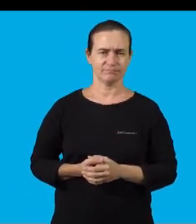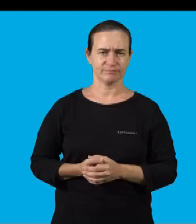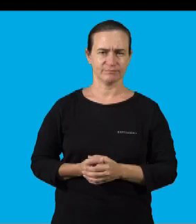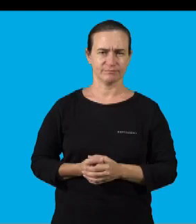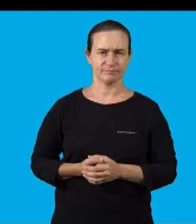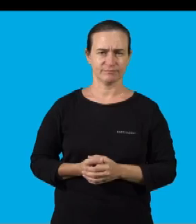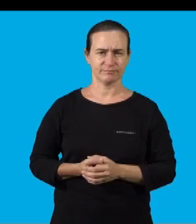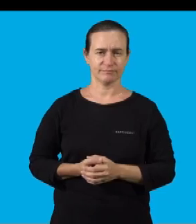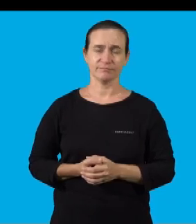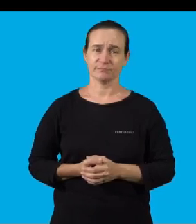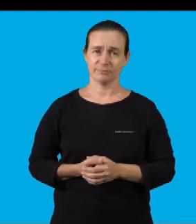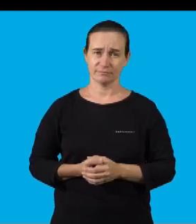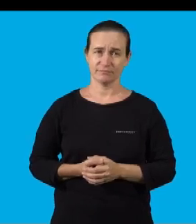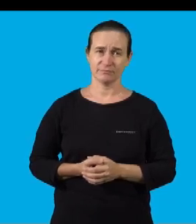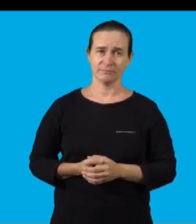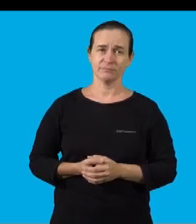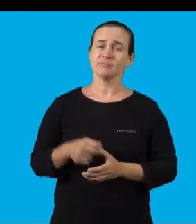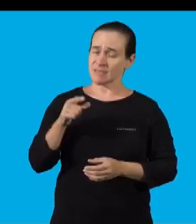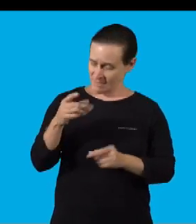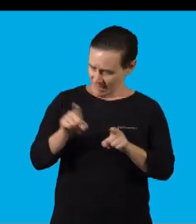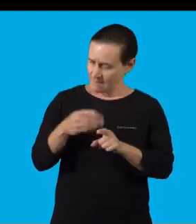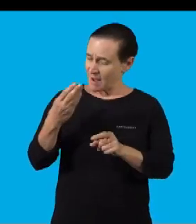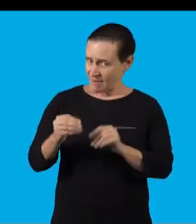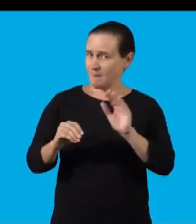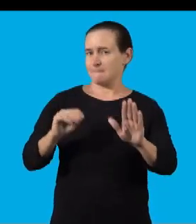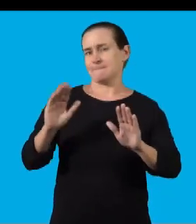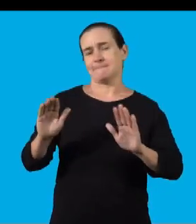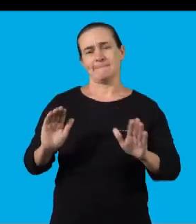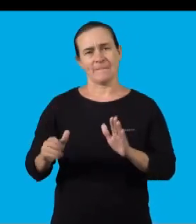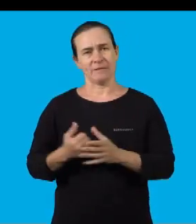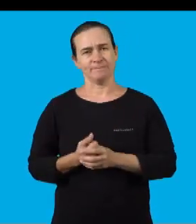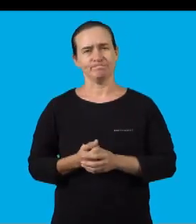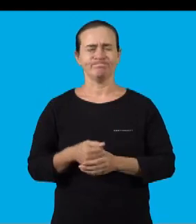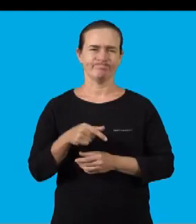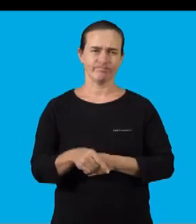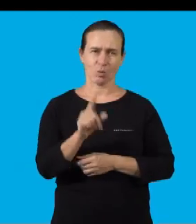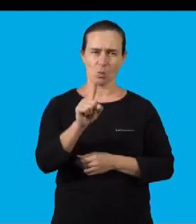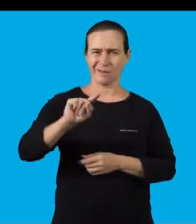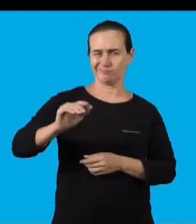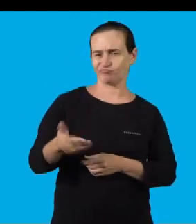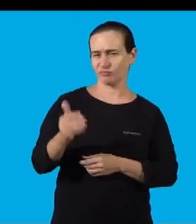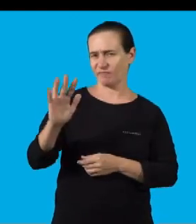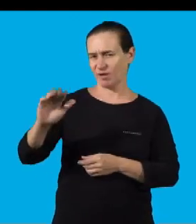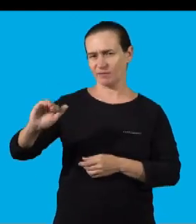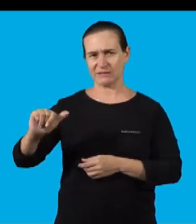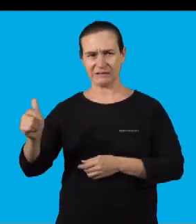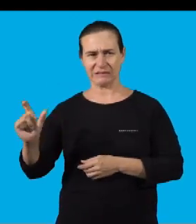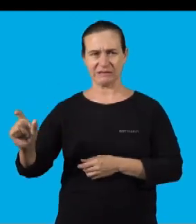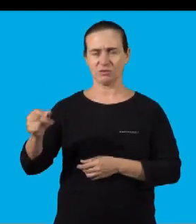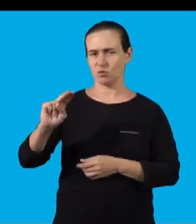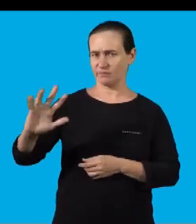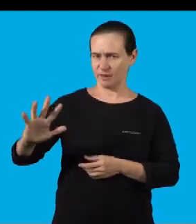the denominators? Well, the denominators also form a pattern, because we can see that we've got 1, 5,